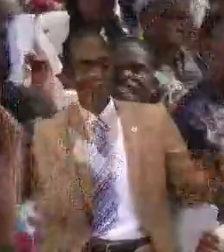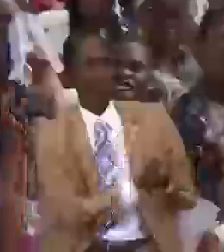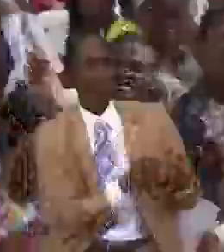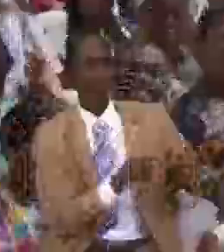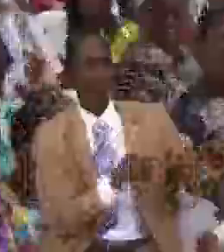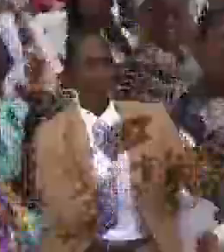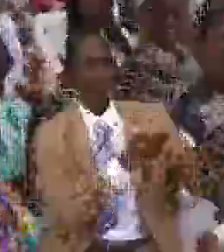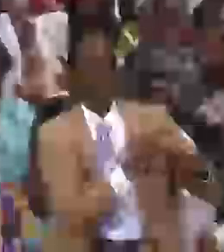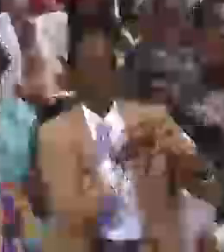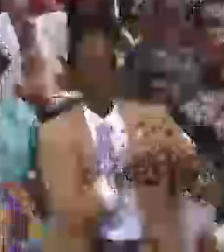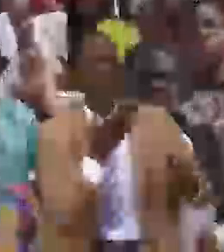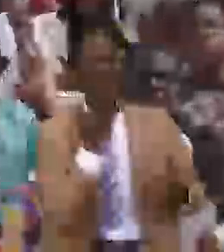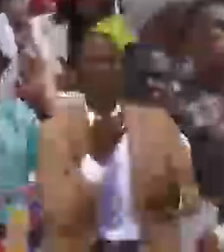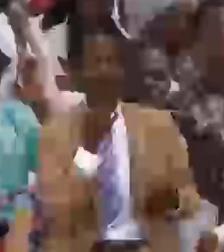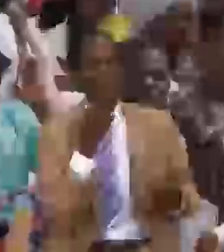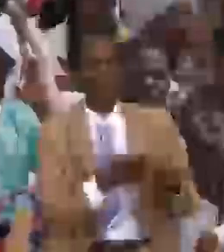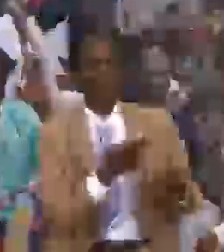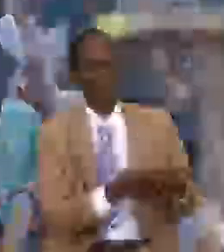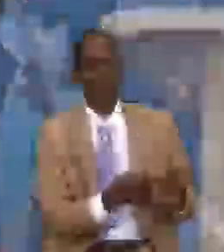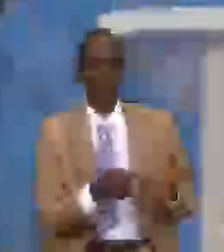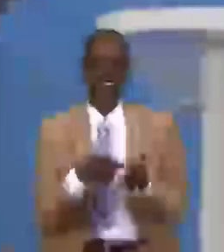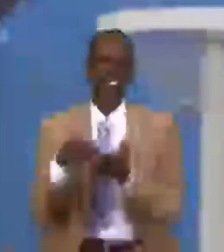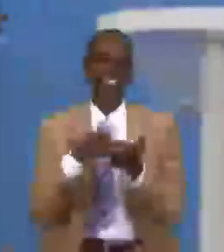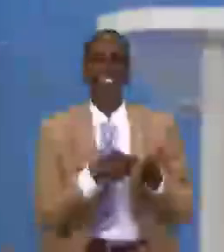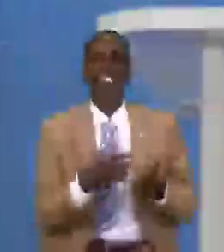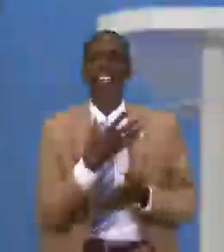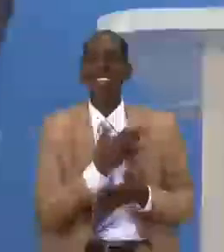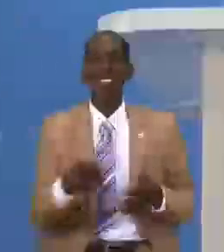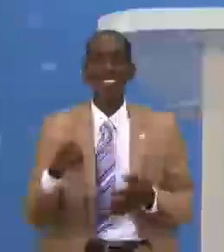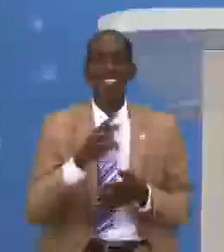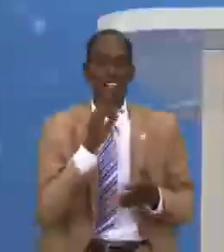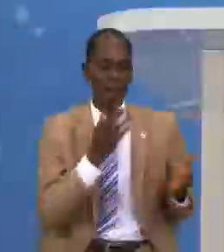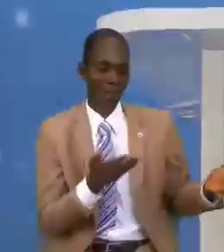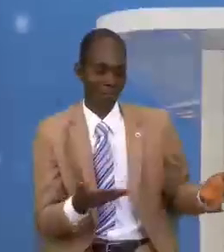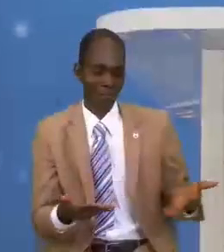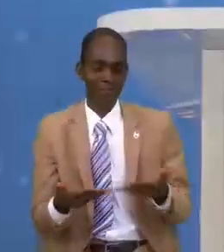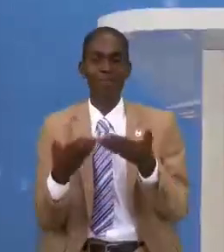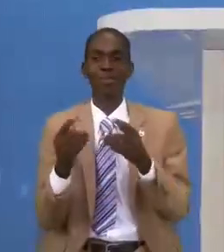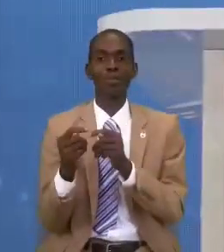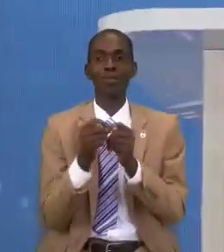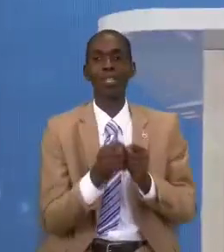they were brought together, and the broken heart was taken away.